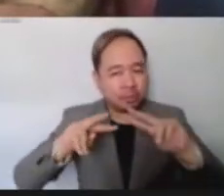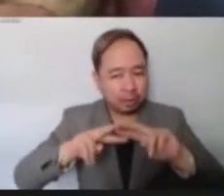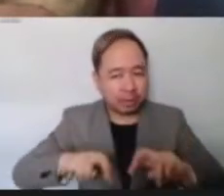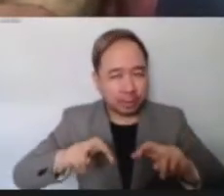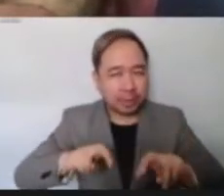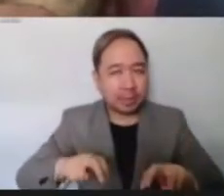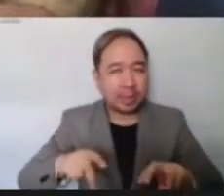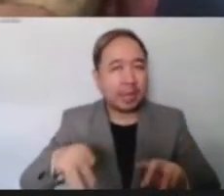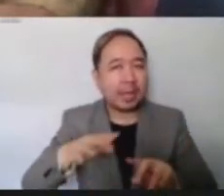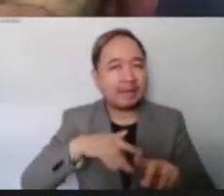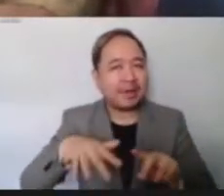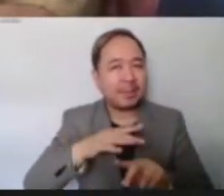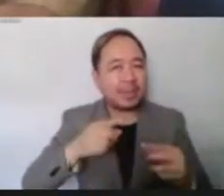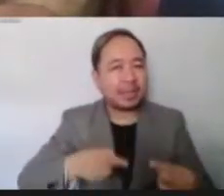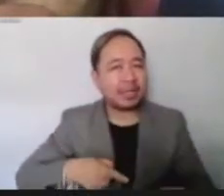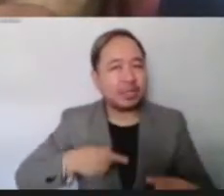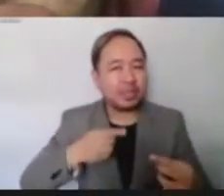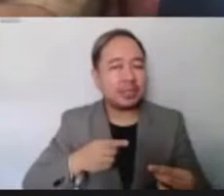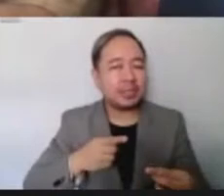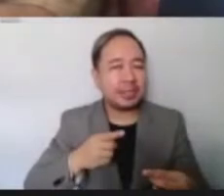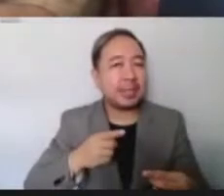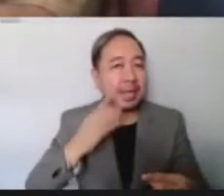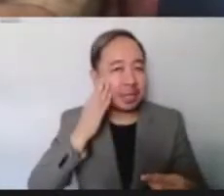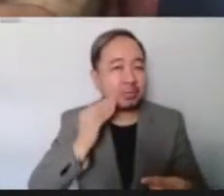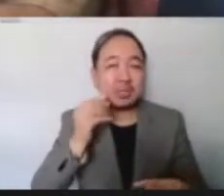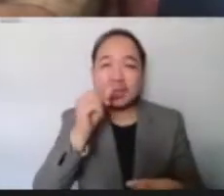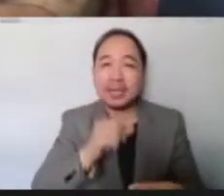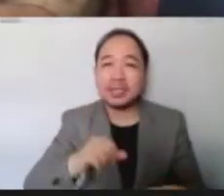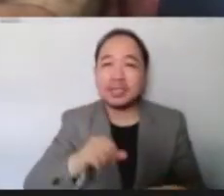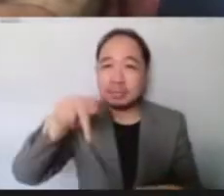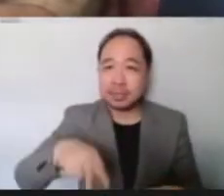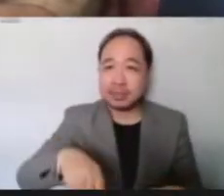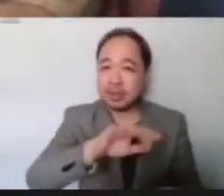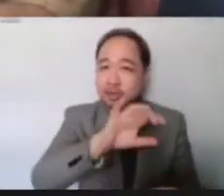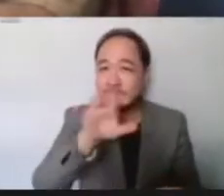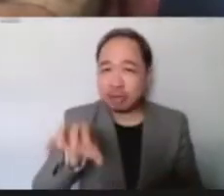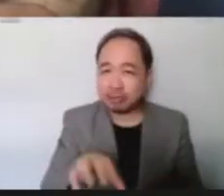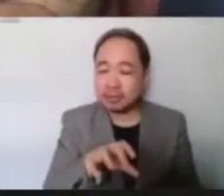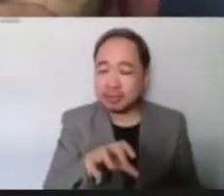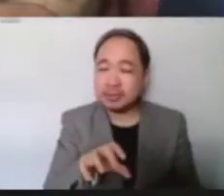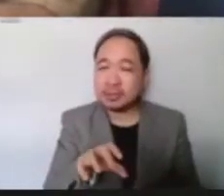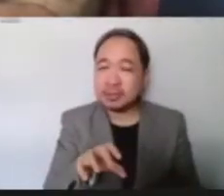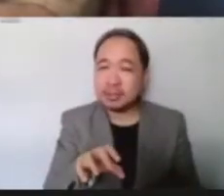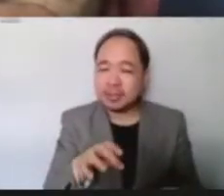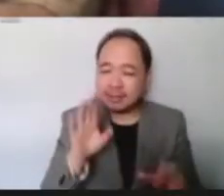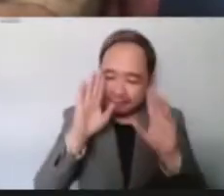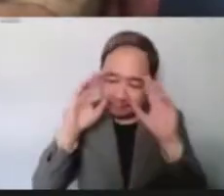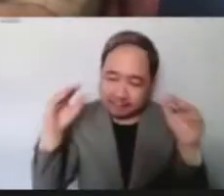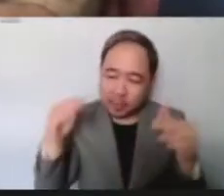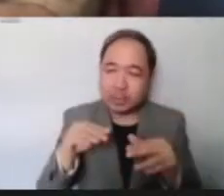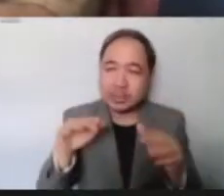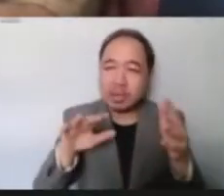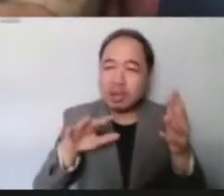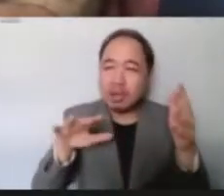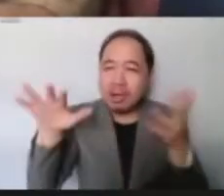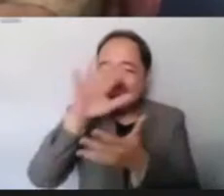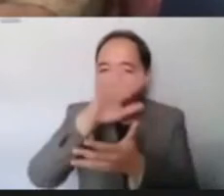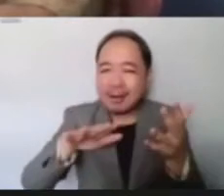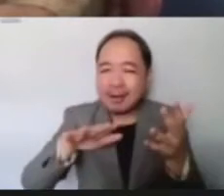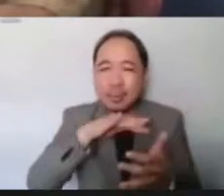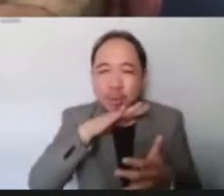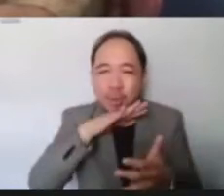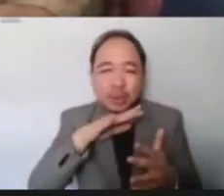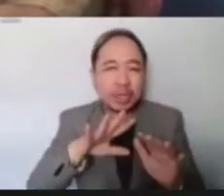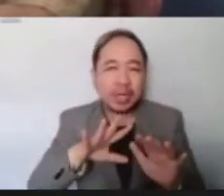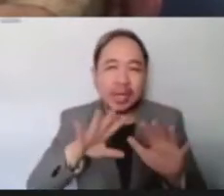major environmental challenges being faced by Asia Pacific region focusing on an air pollution climate change ocean and